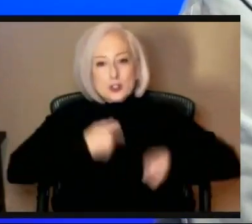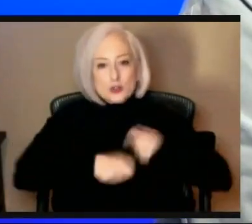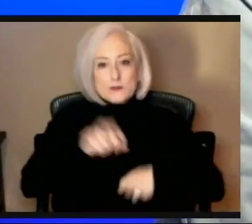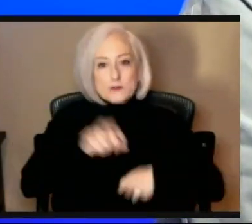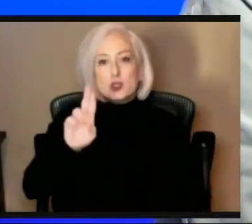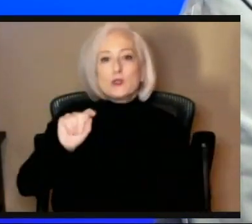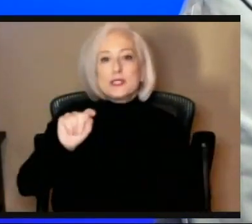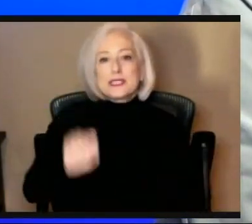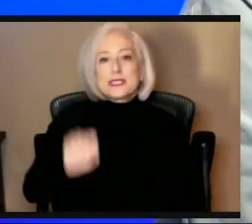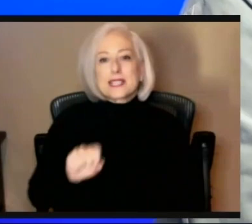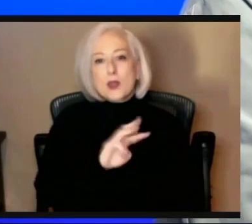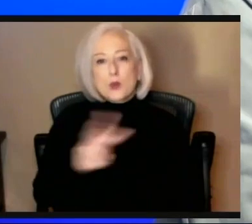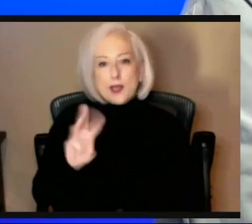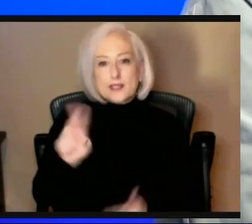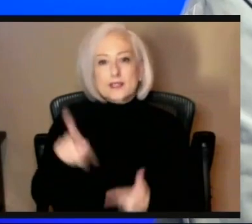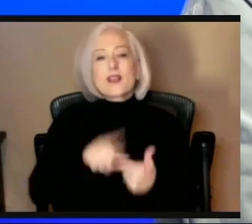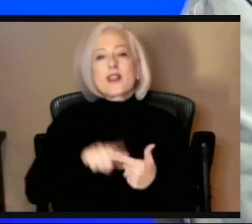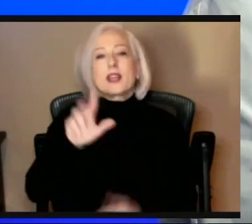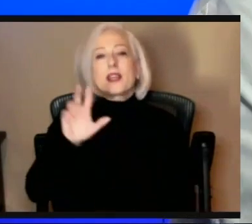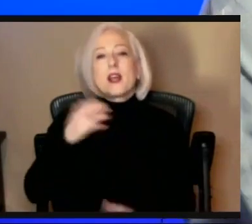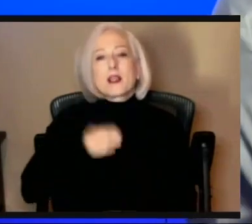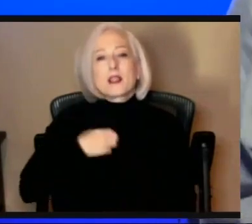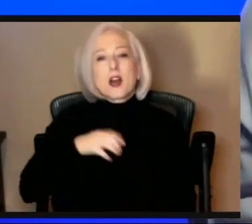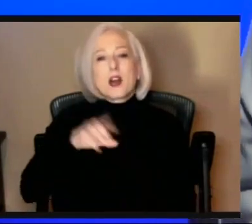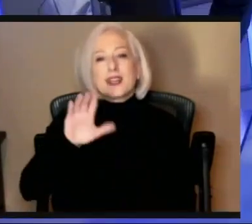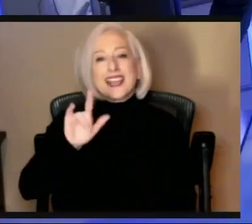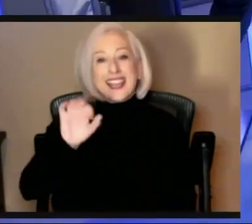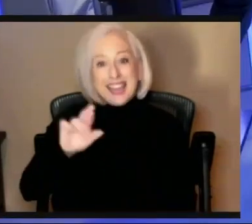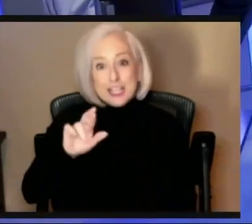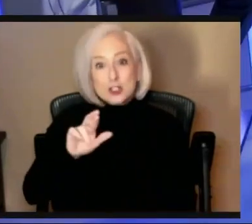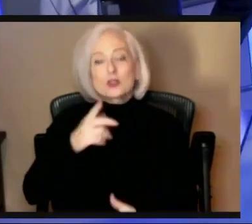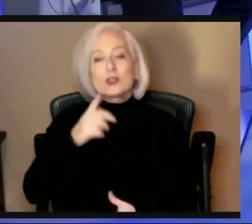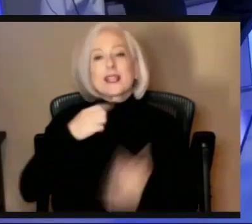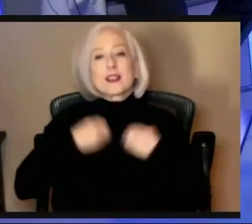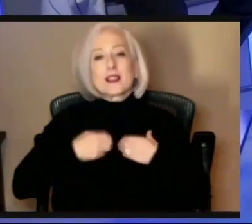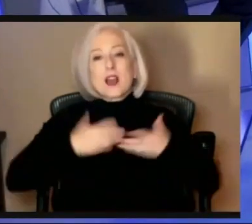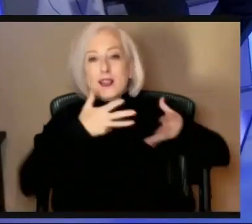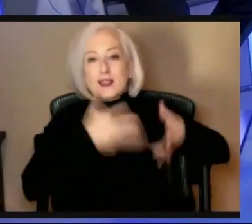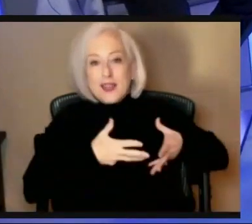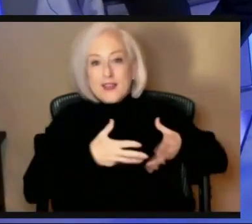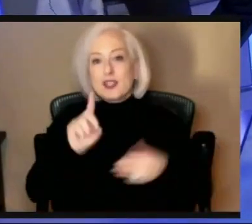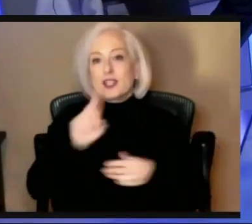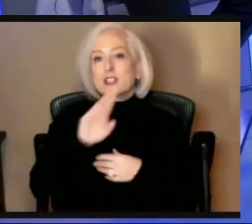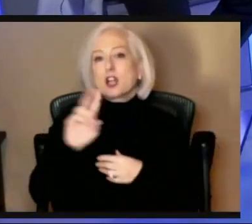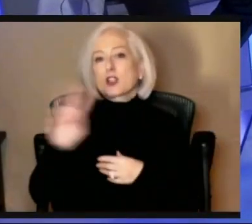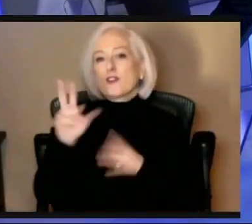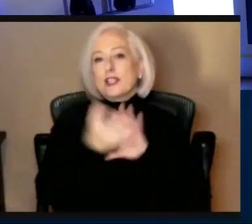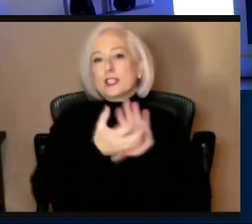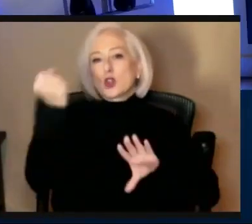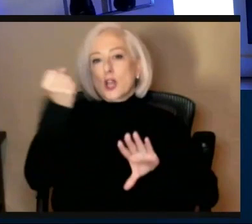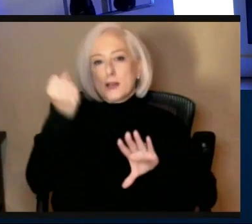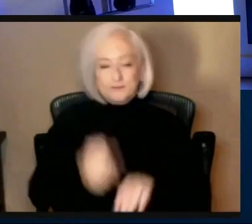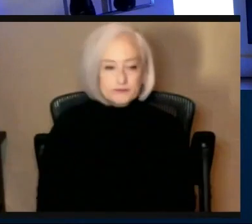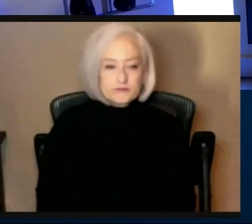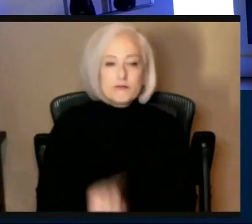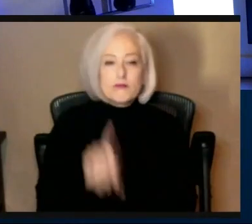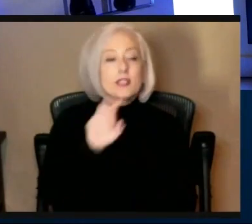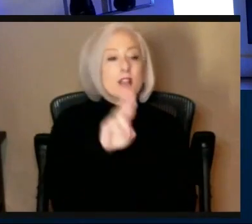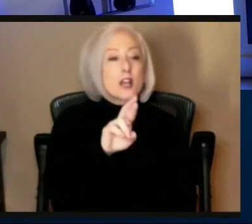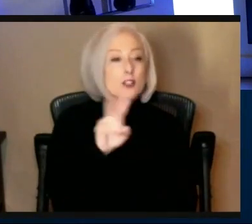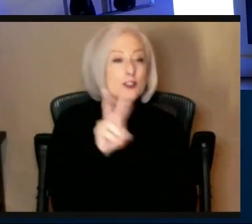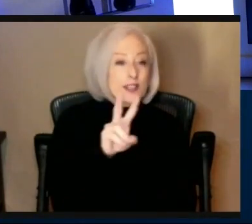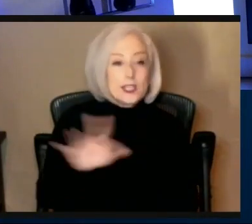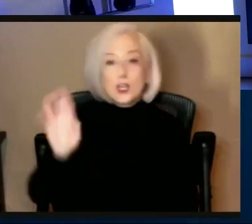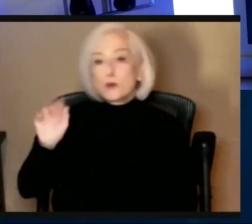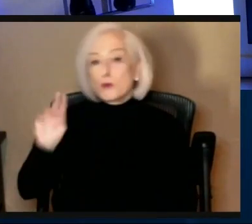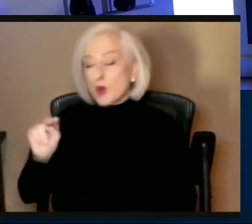a lung cancer in his remaining lung, and Dr. V took it out. So he did a great job. Question for Dr. V and Brian. When you say, again, I